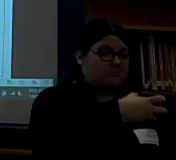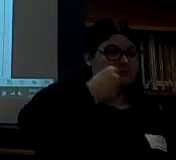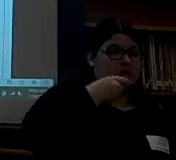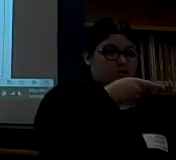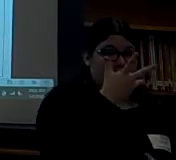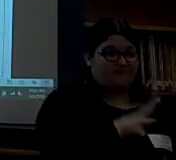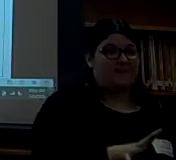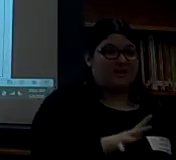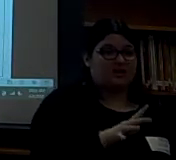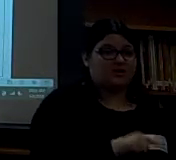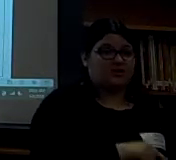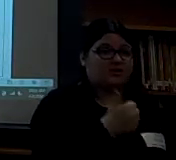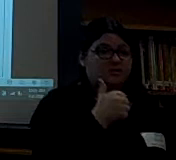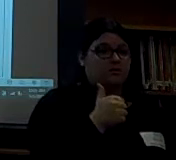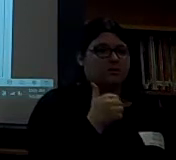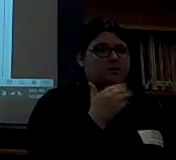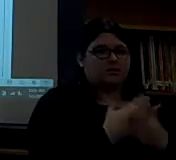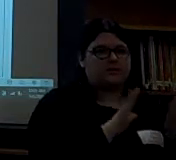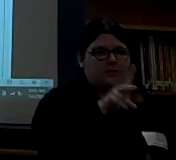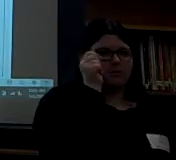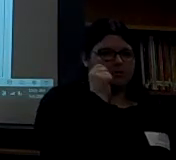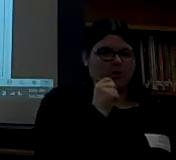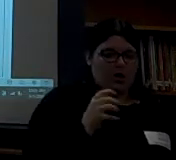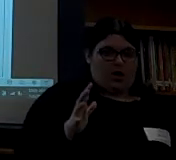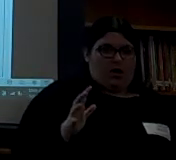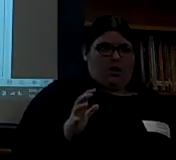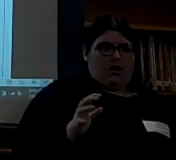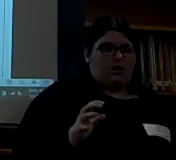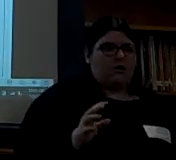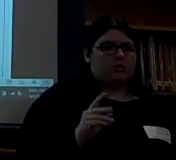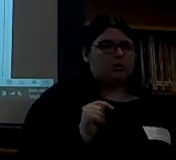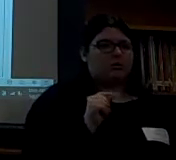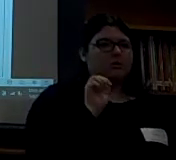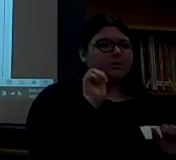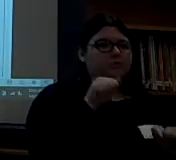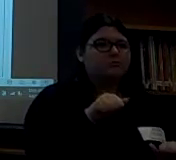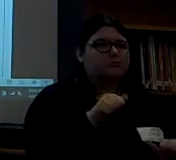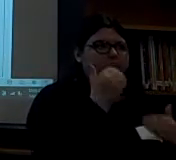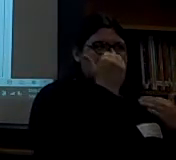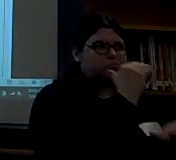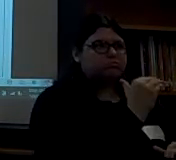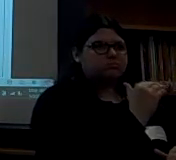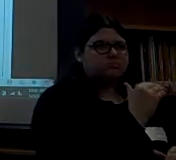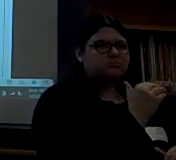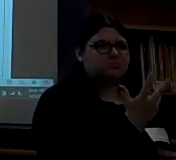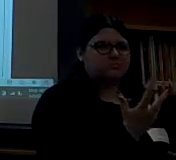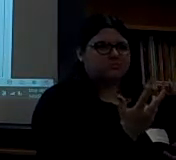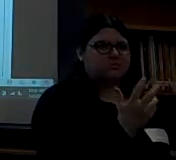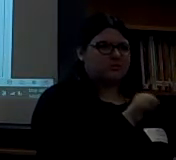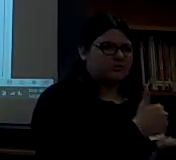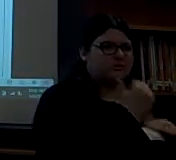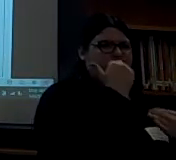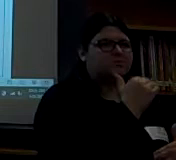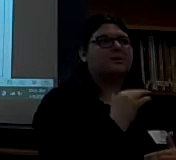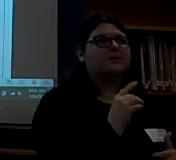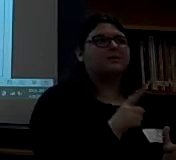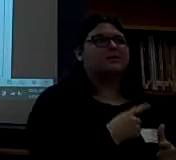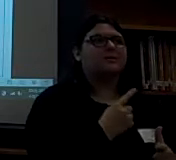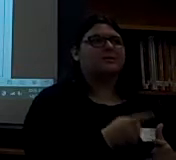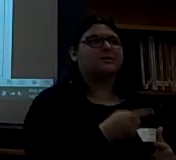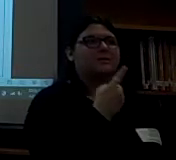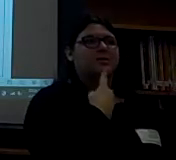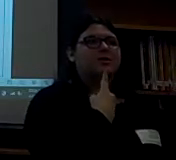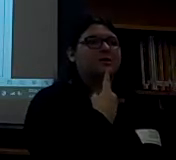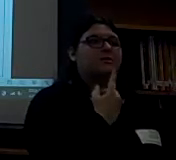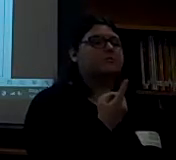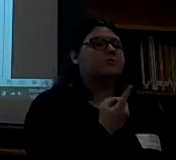at 10 o'clock, which would probably make some of your teenagers, your adolescents freak out. But you're allowed to set that rule. So you would set that, and then the next thing you would say is you'd